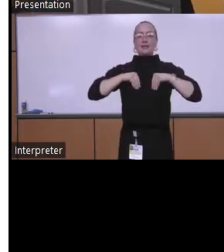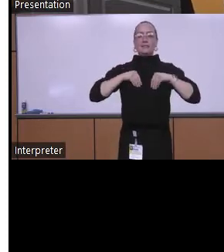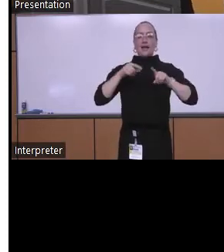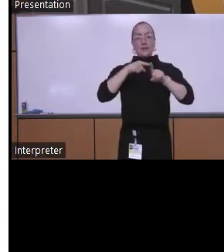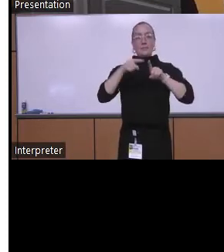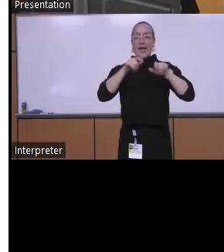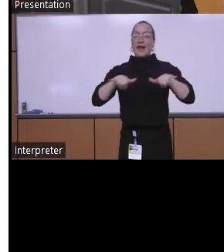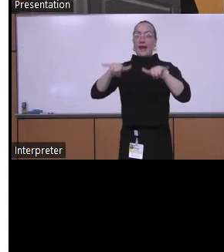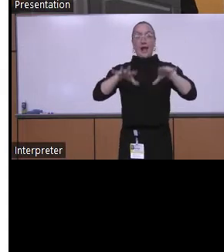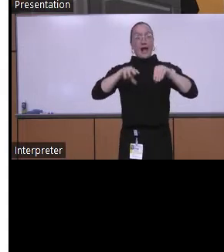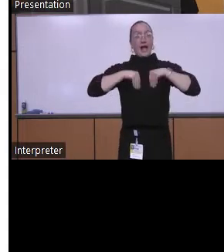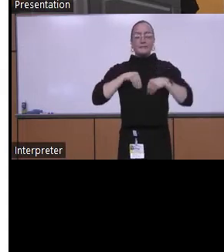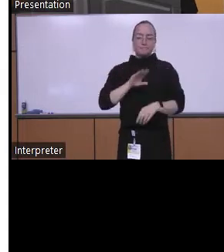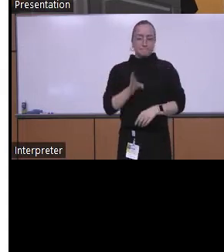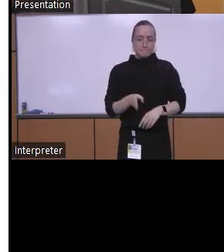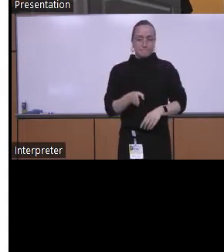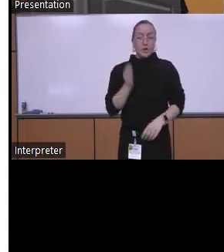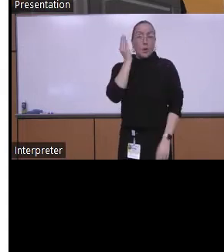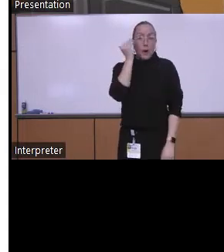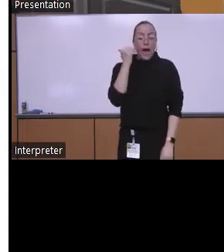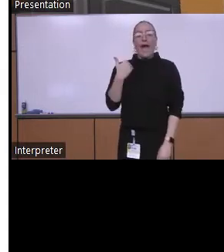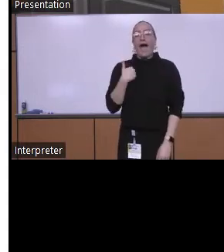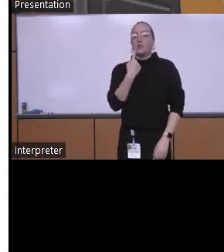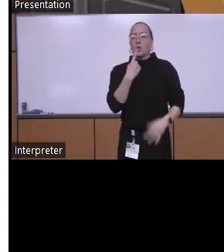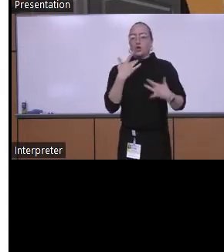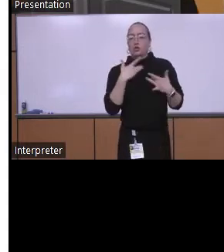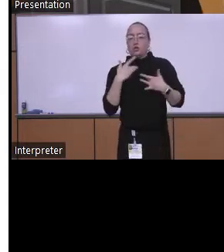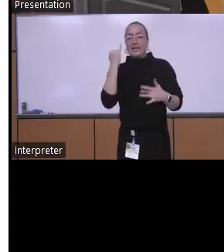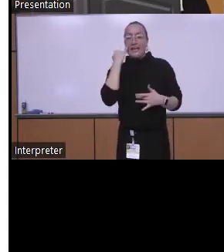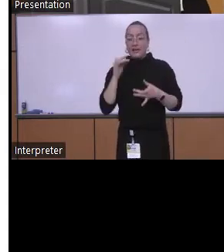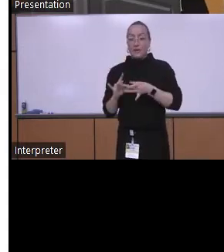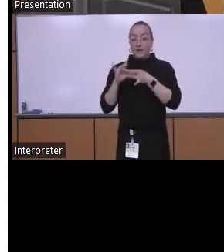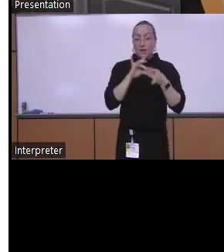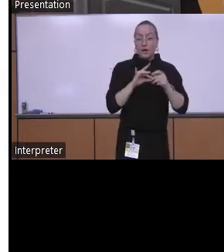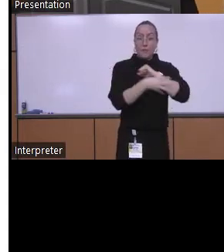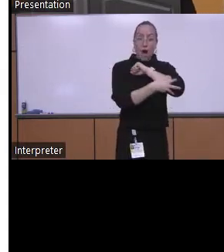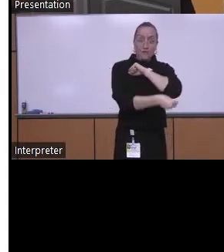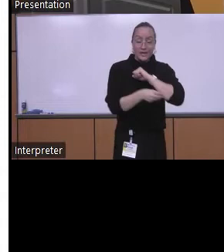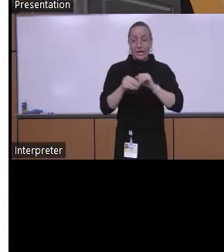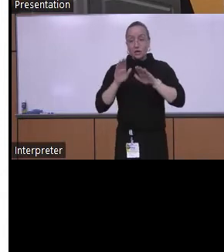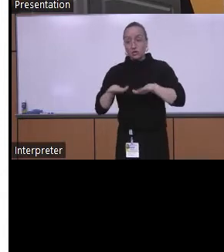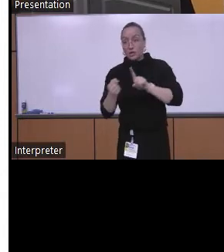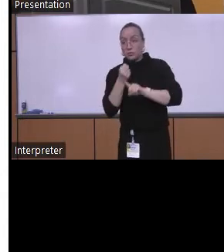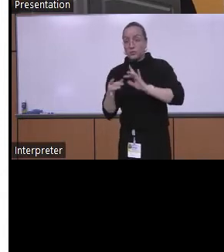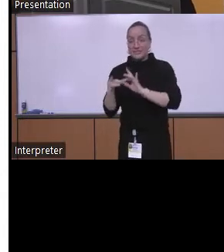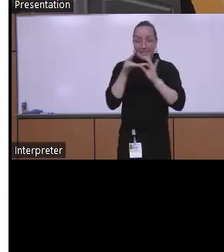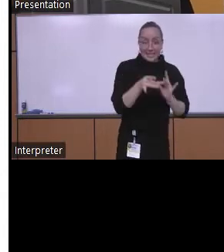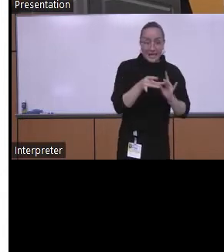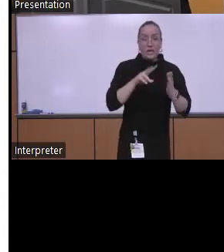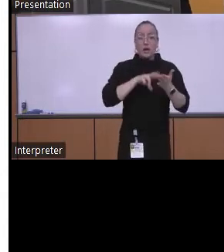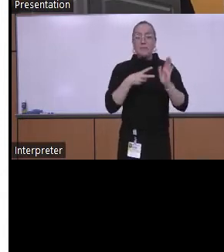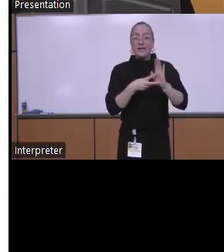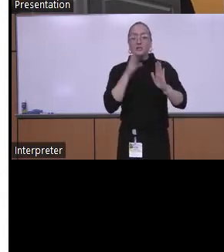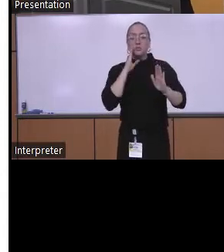One reason was a reasonable kind of concern that if you link poverty to child abuse, it might pathologize poor parents, and it lead people to